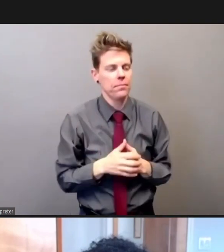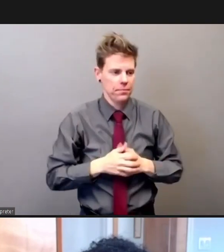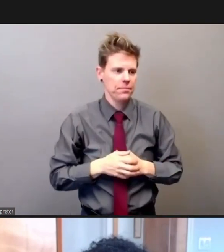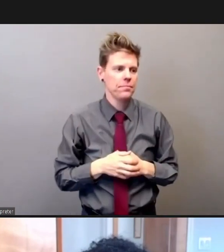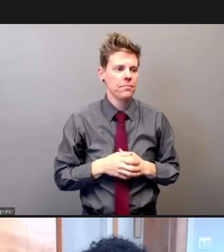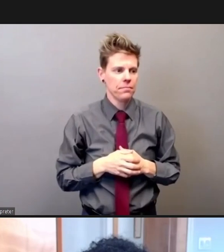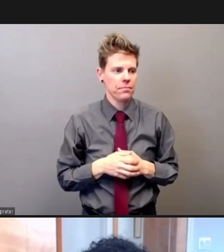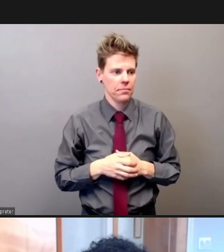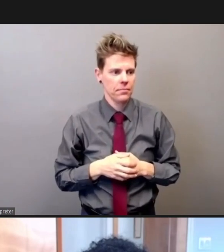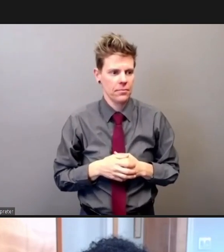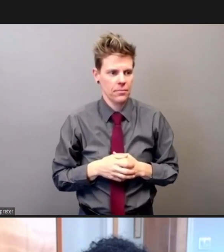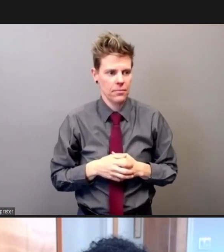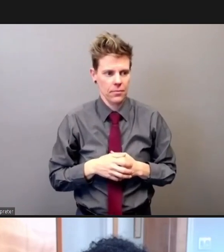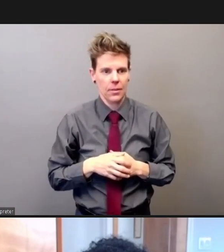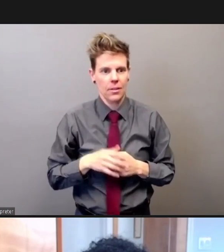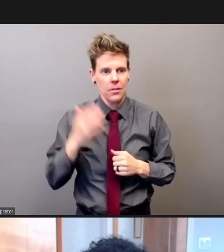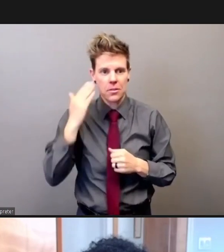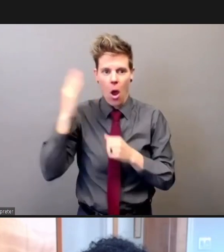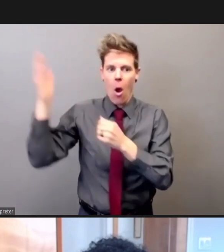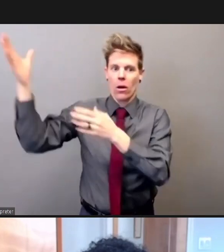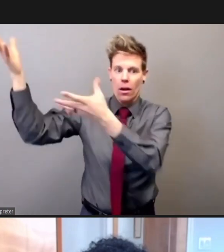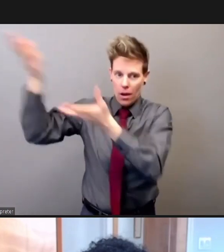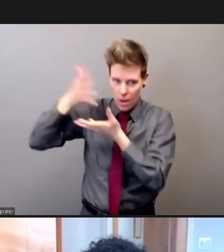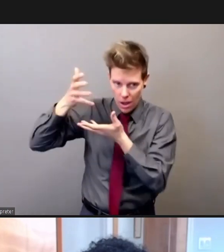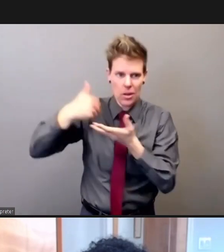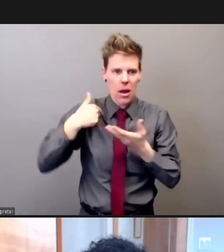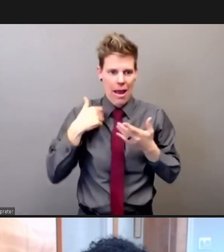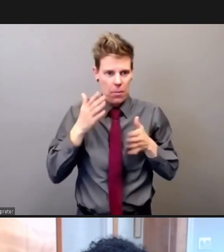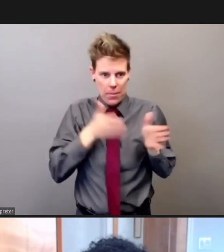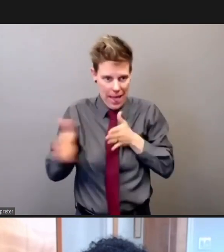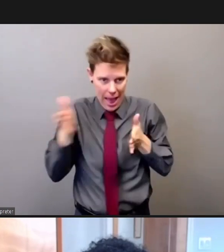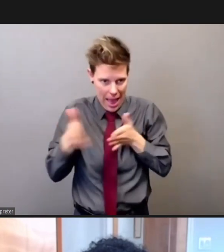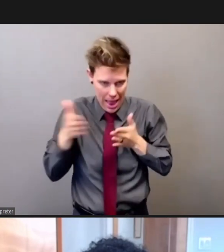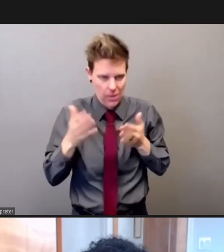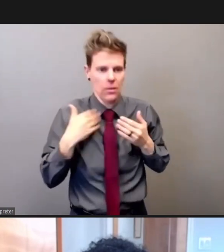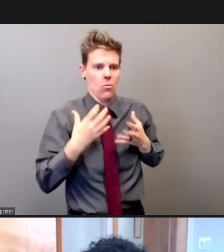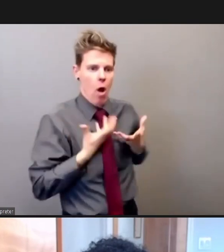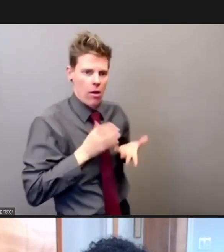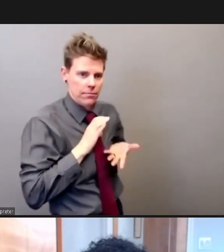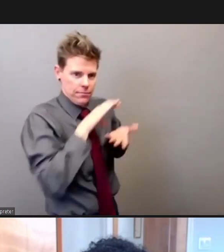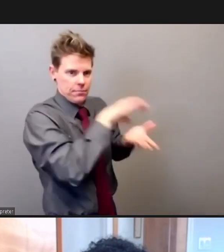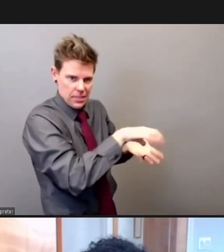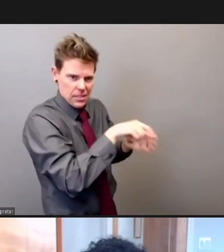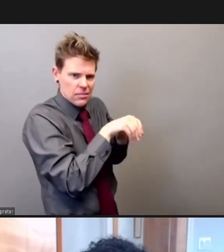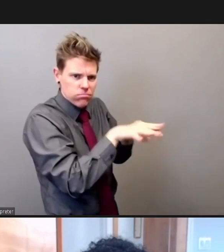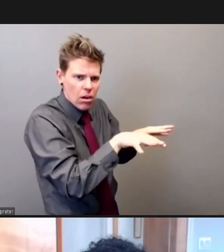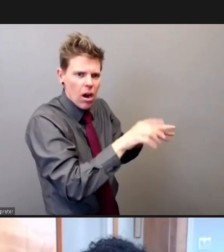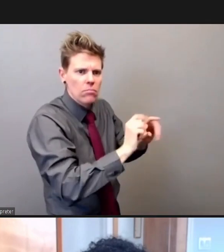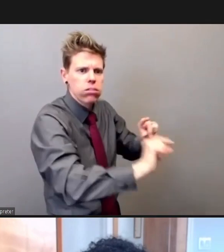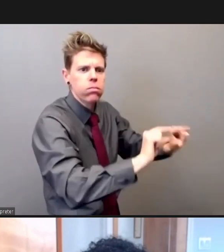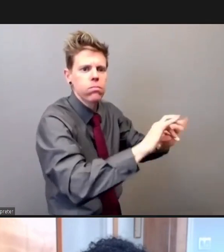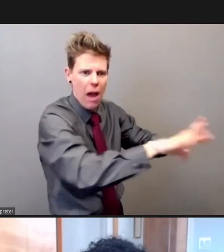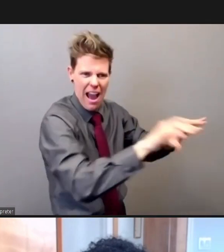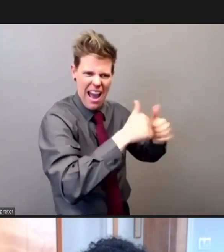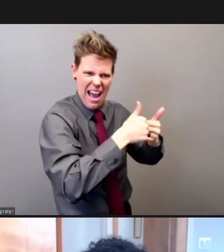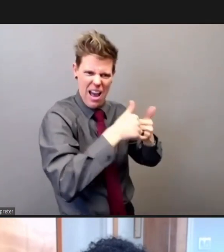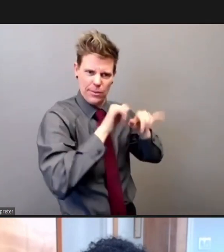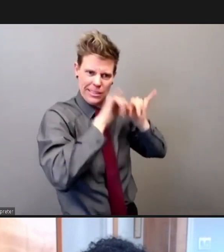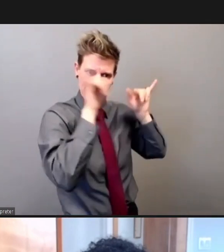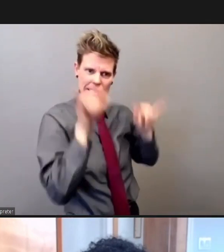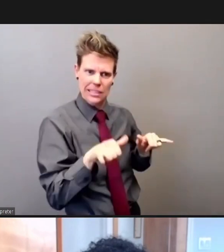plans. I want to narrow it a bit that without a specific, say, county